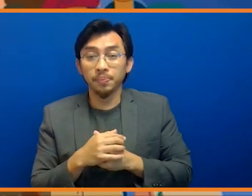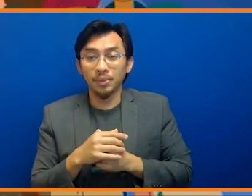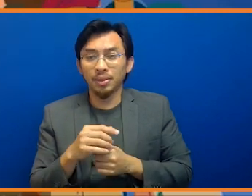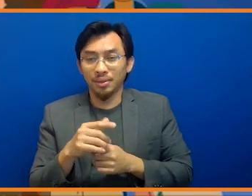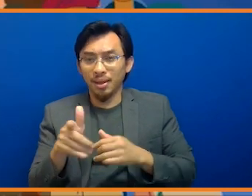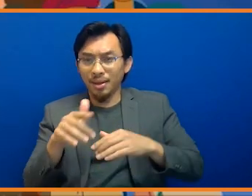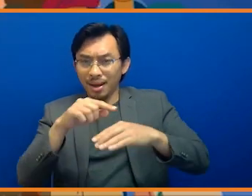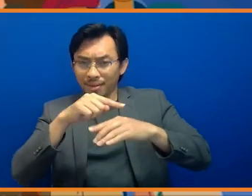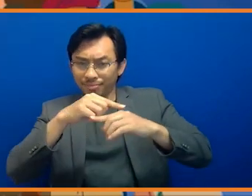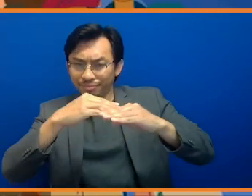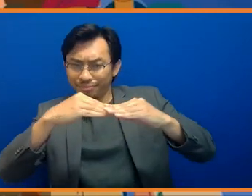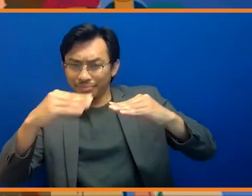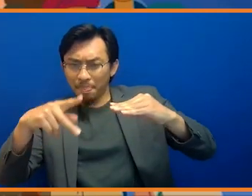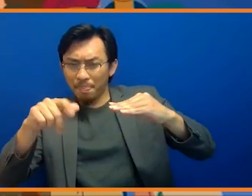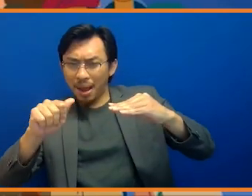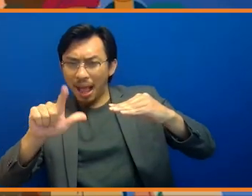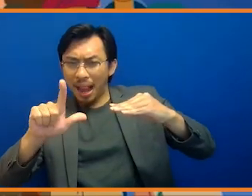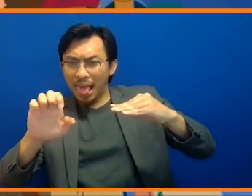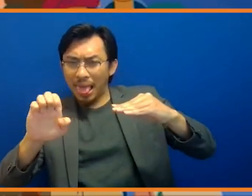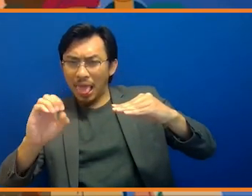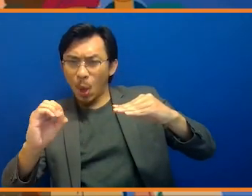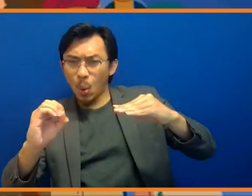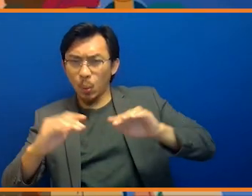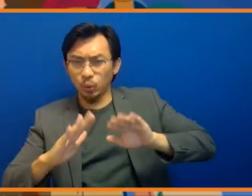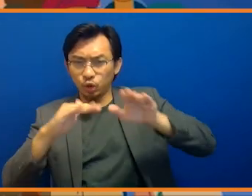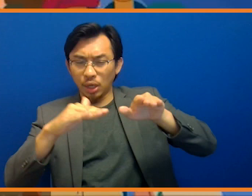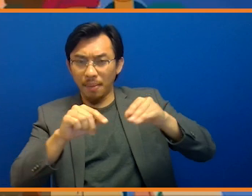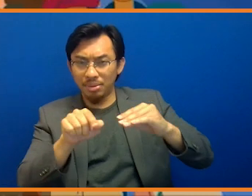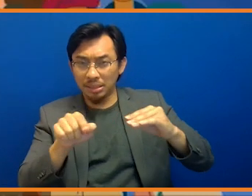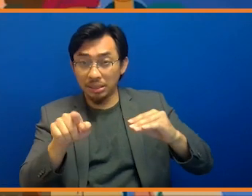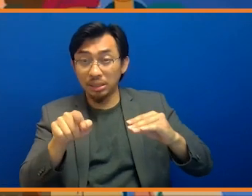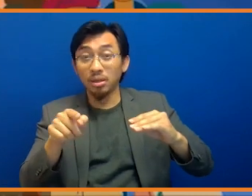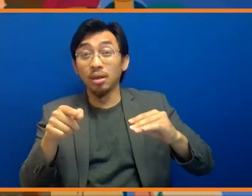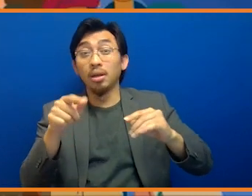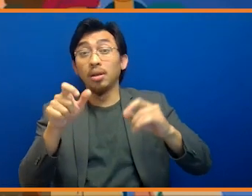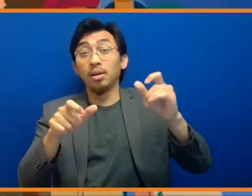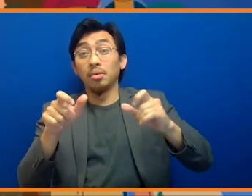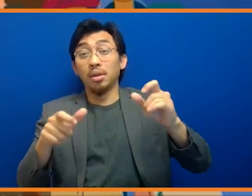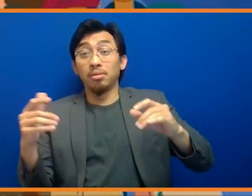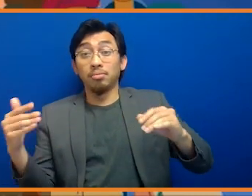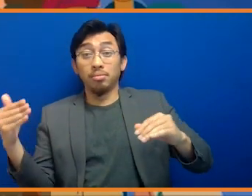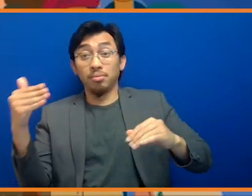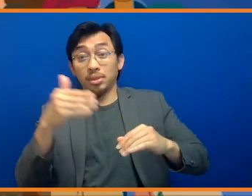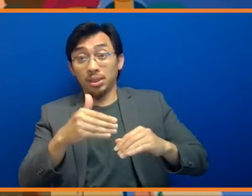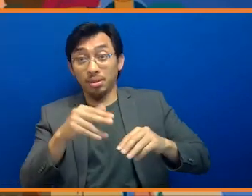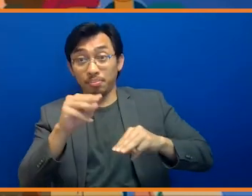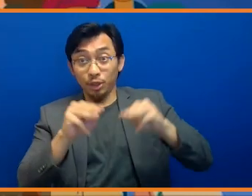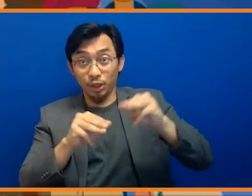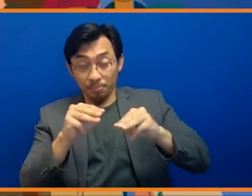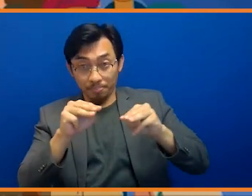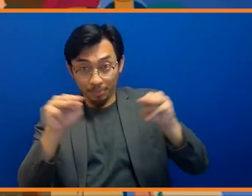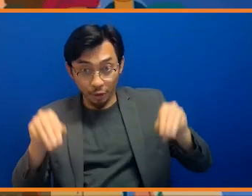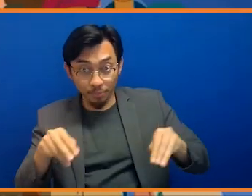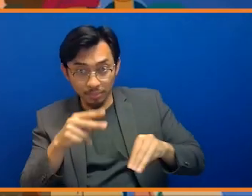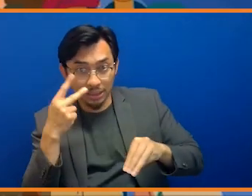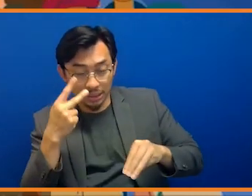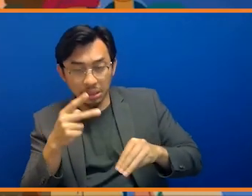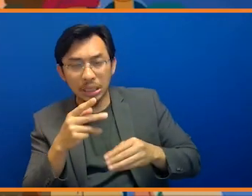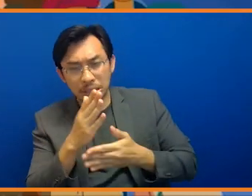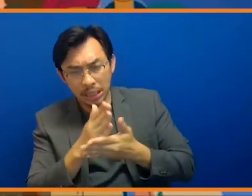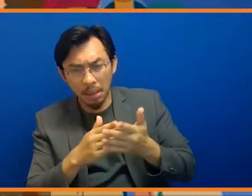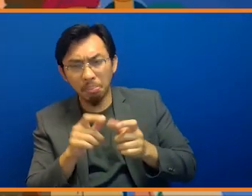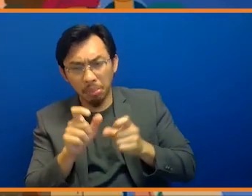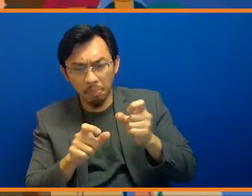layer of paleo tsunami. If everyone come to the museum and see this picture, some people